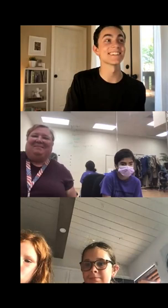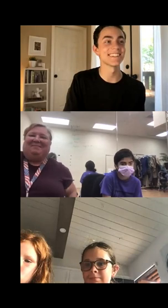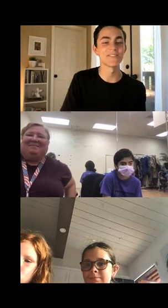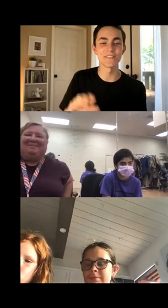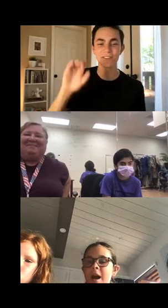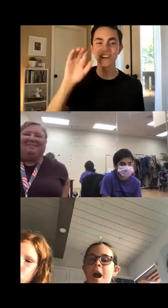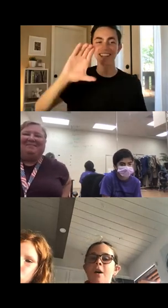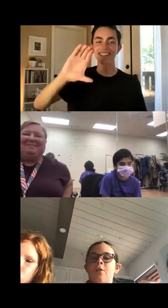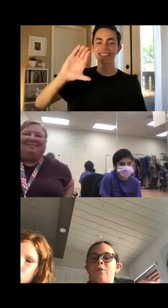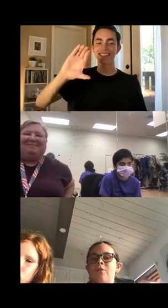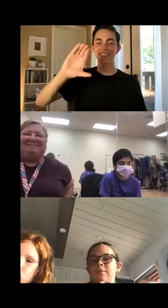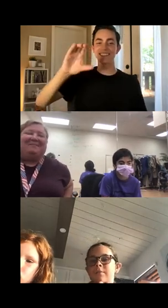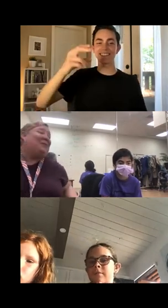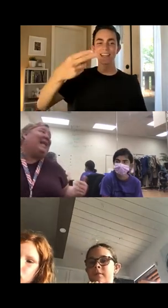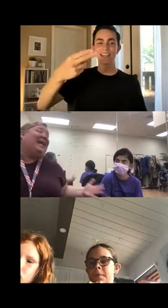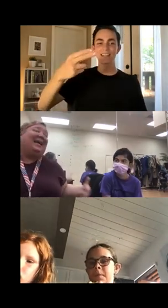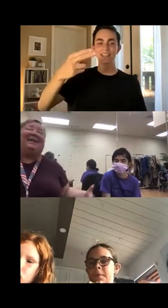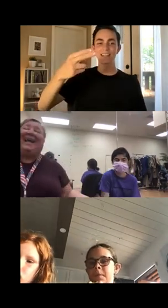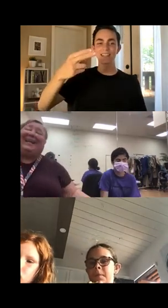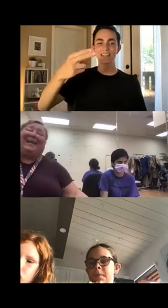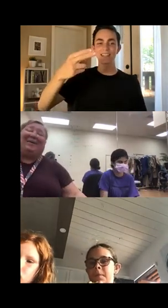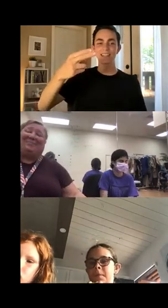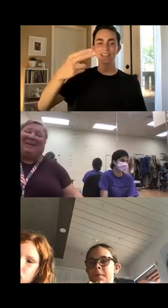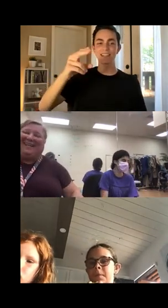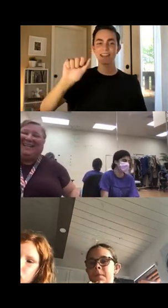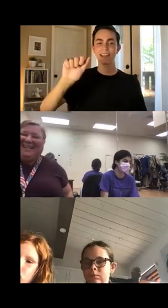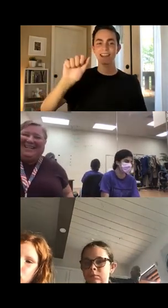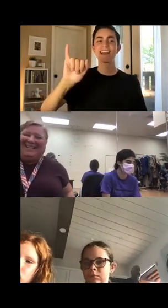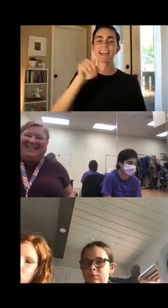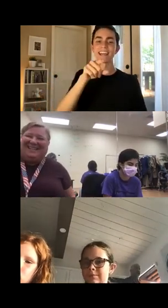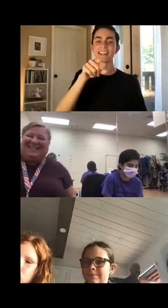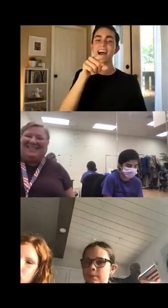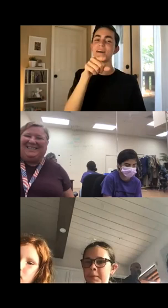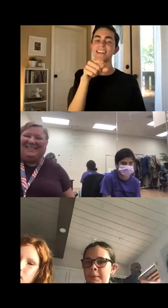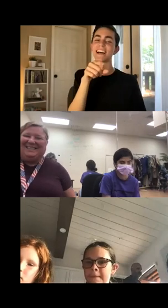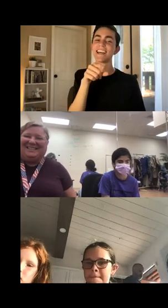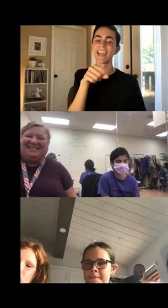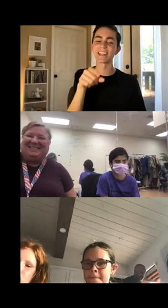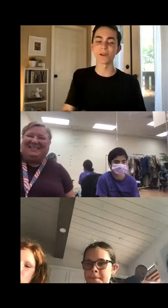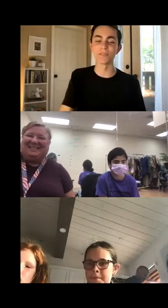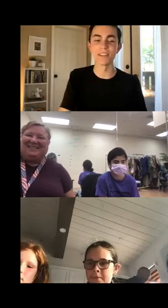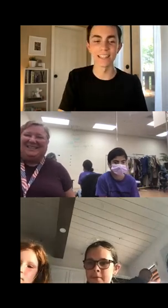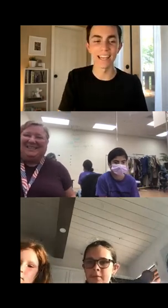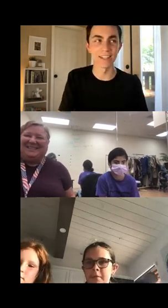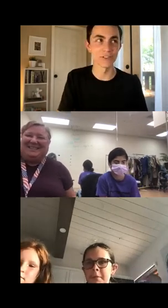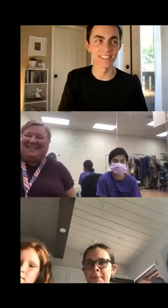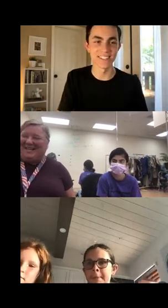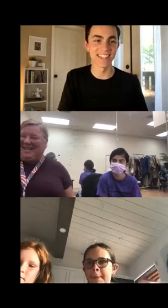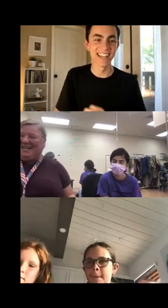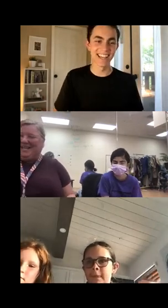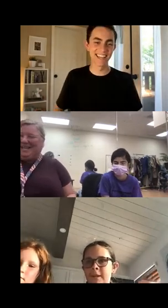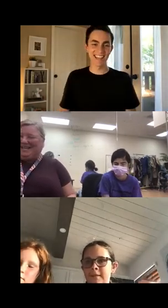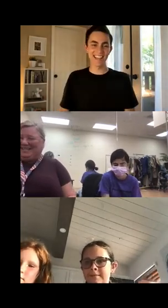There you go, Jojo got it. And Hannah. Hannah helped me. I bet, yeah. Hannah's probably feeding the answers as